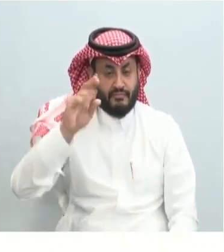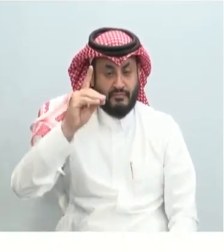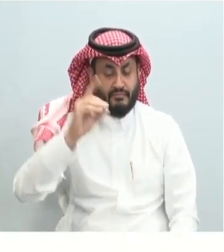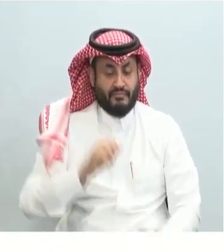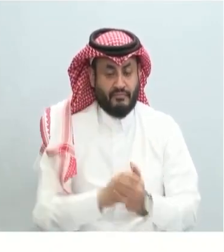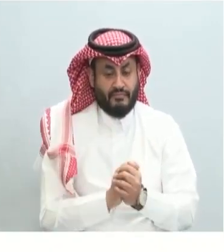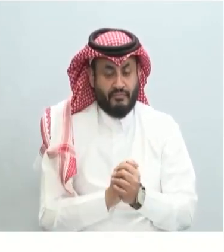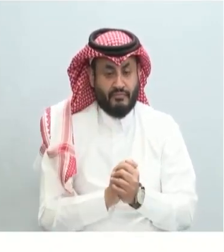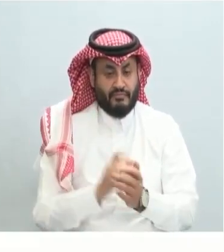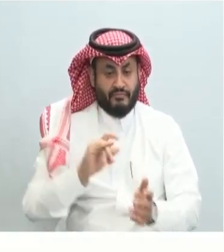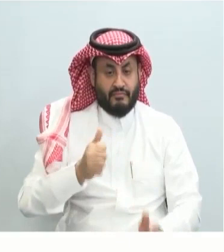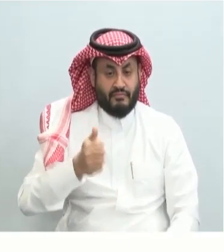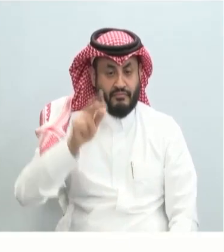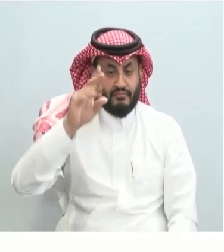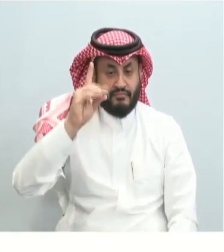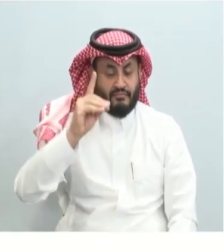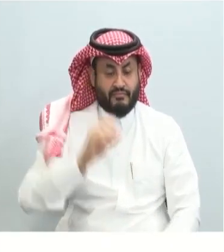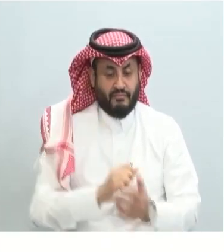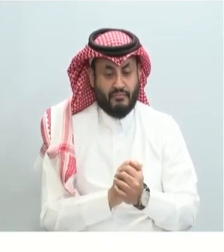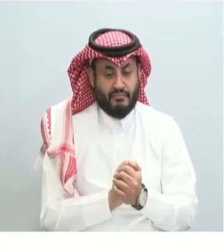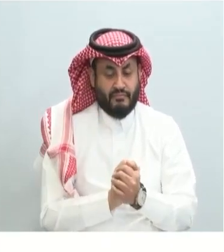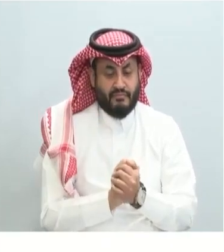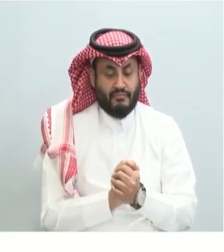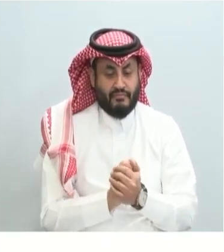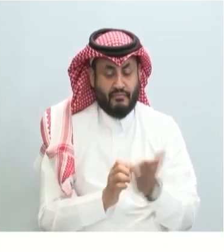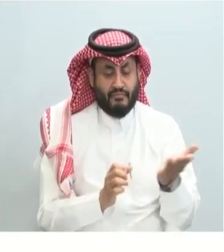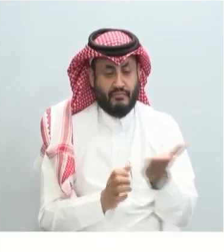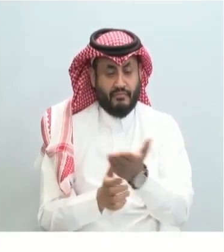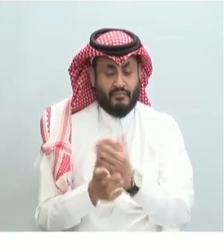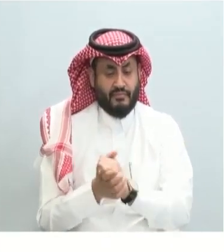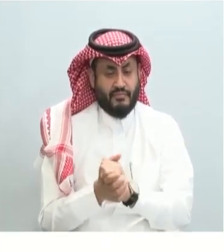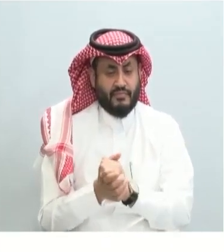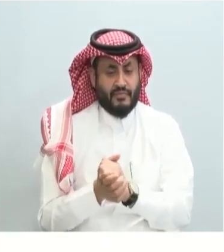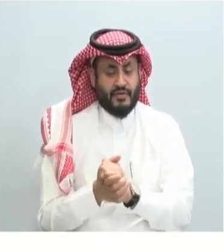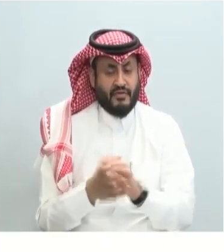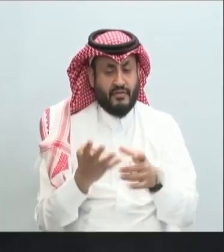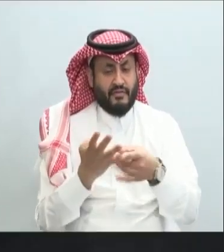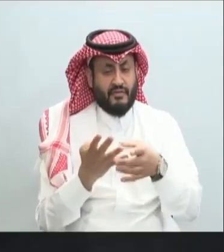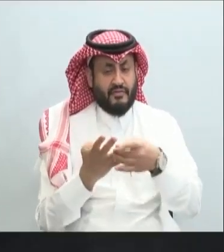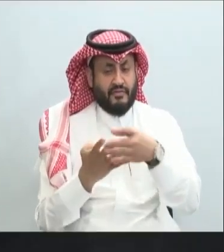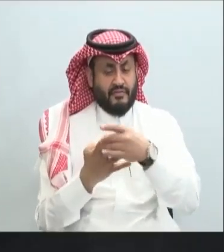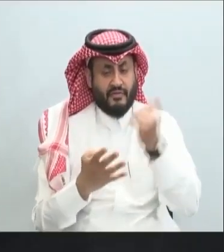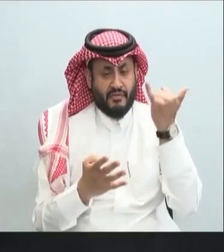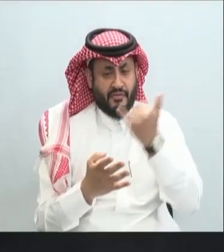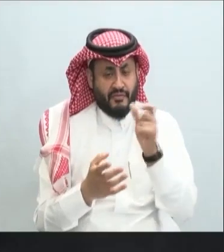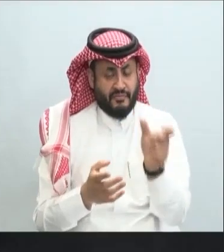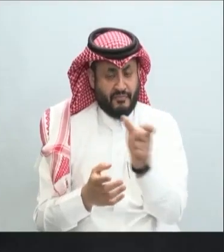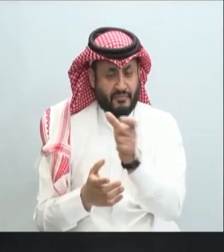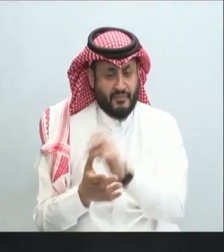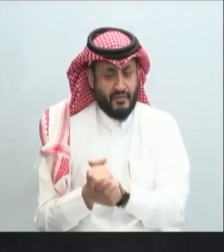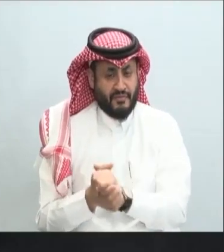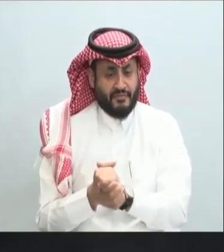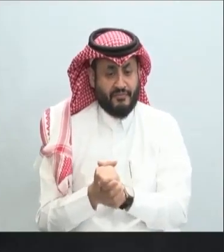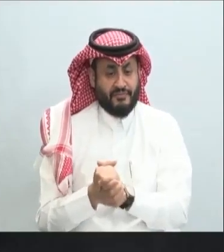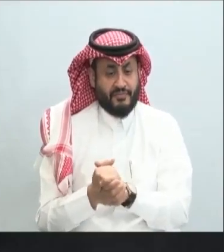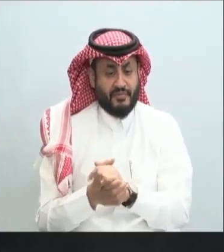Yard, yard. So these were the four important words that